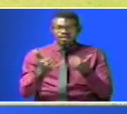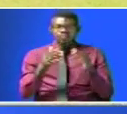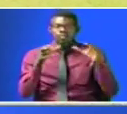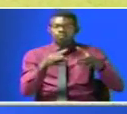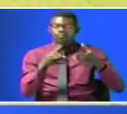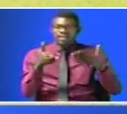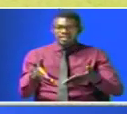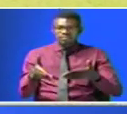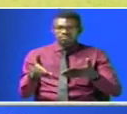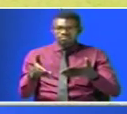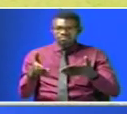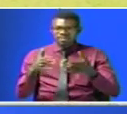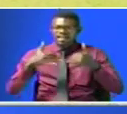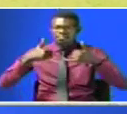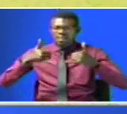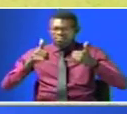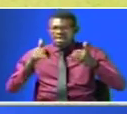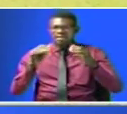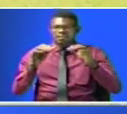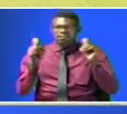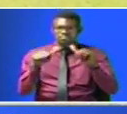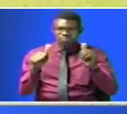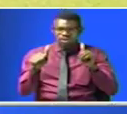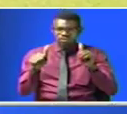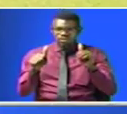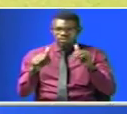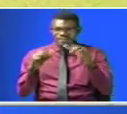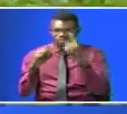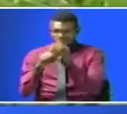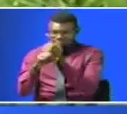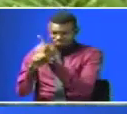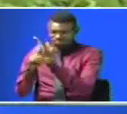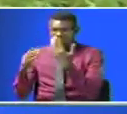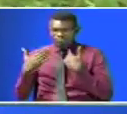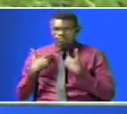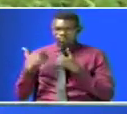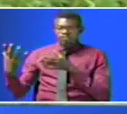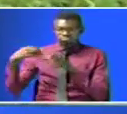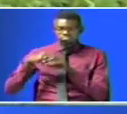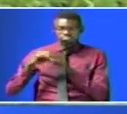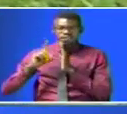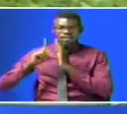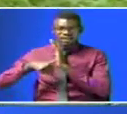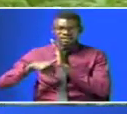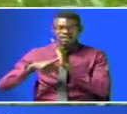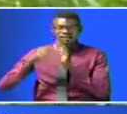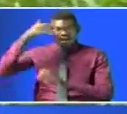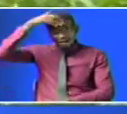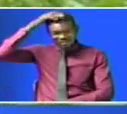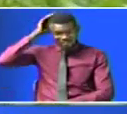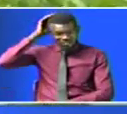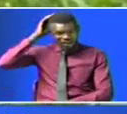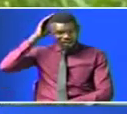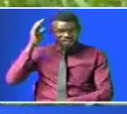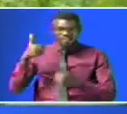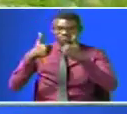we're not actively playing on the pitch. So I think they'll just bring the different energy from the seven side. Simbas have a bone to pick when they face Zimbabwe after